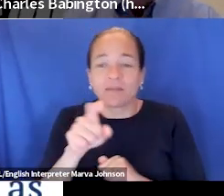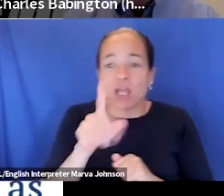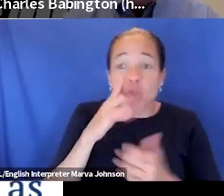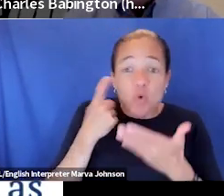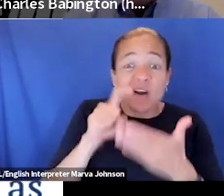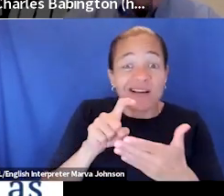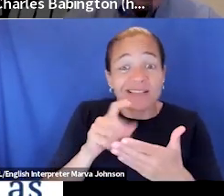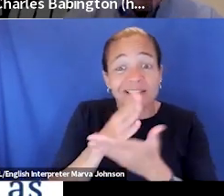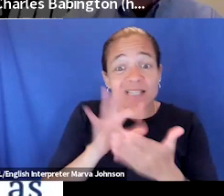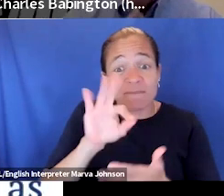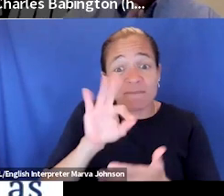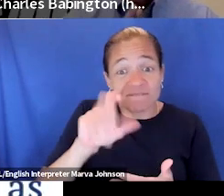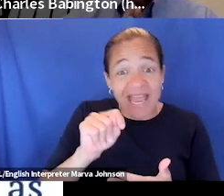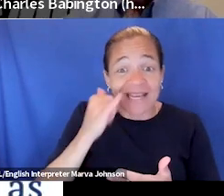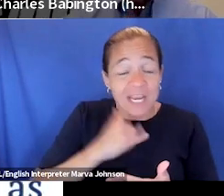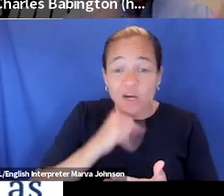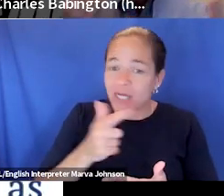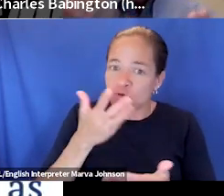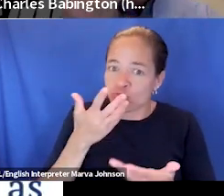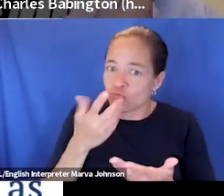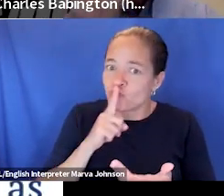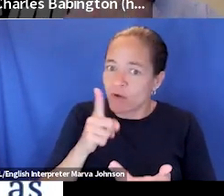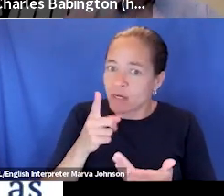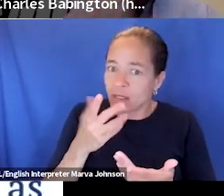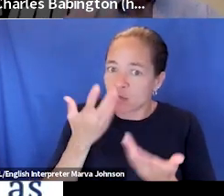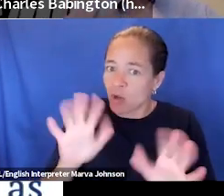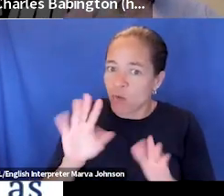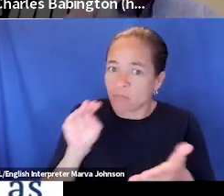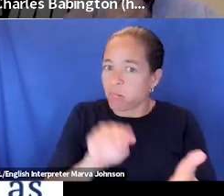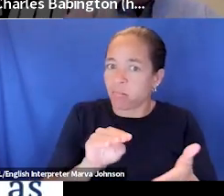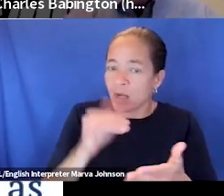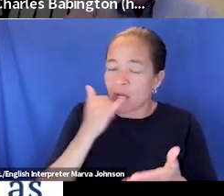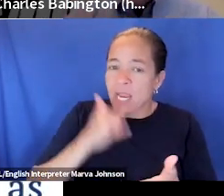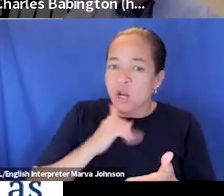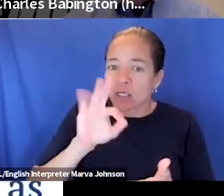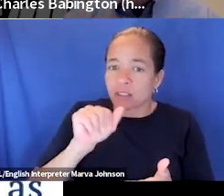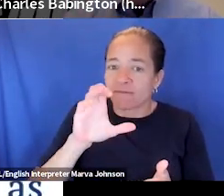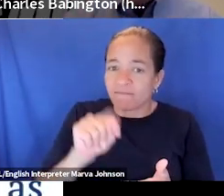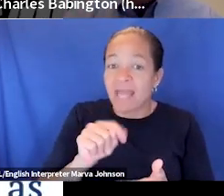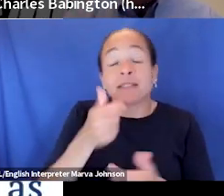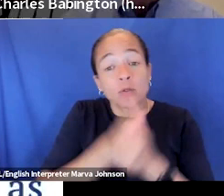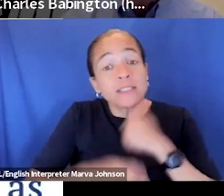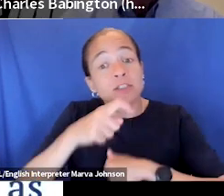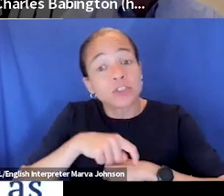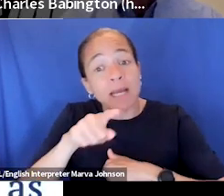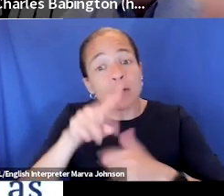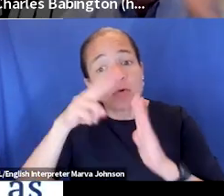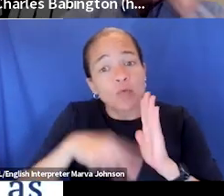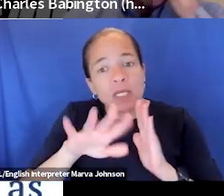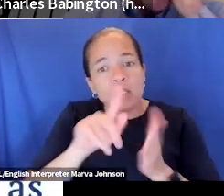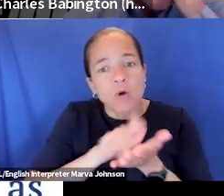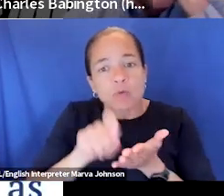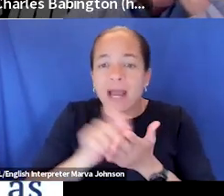factual errors, which you really don't want to get in there. So every time you go through your writing, it's going to be better. Please make